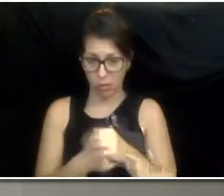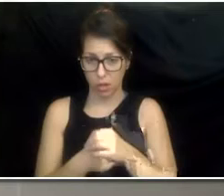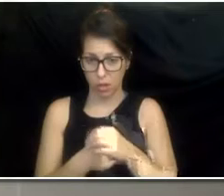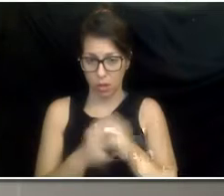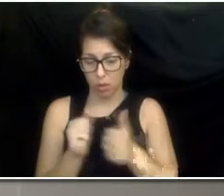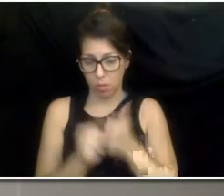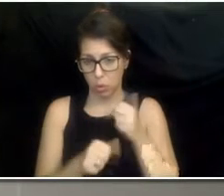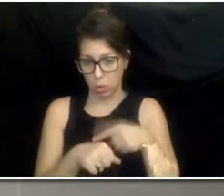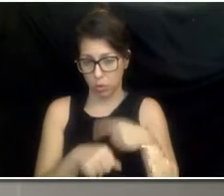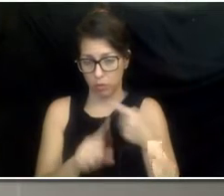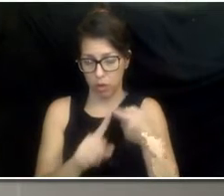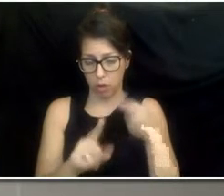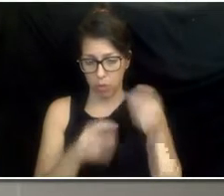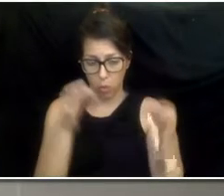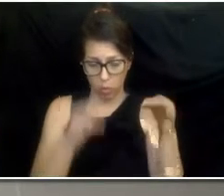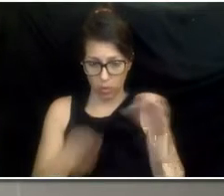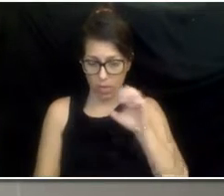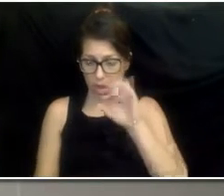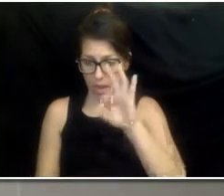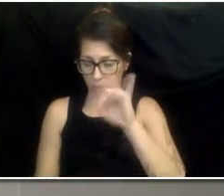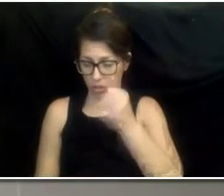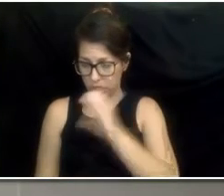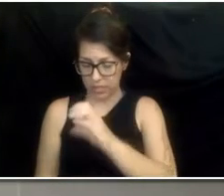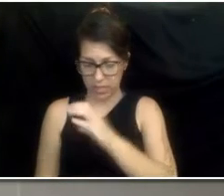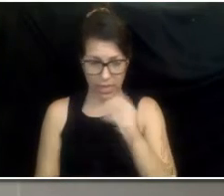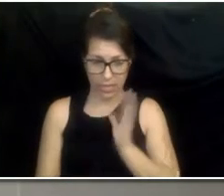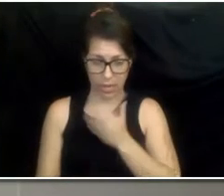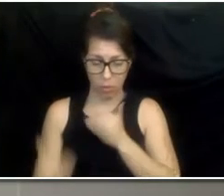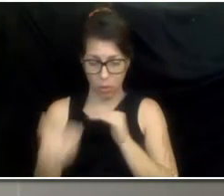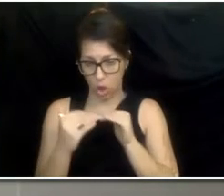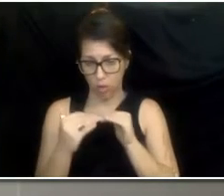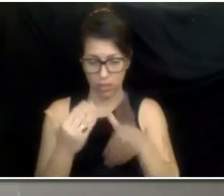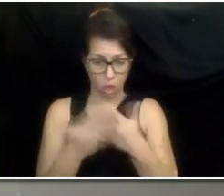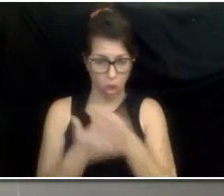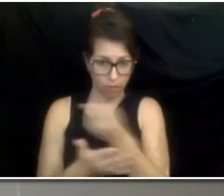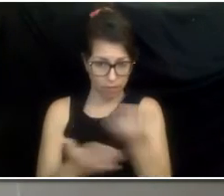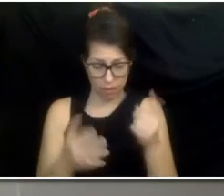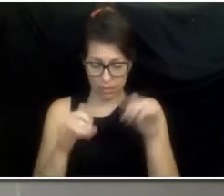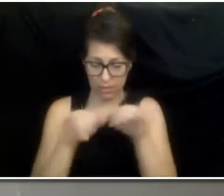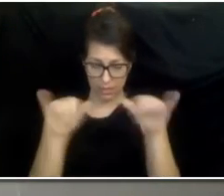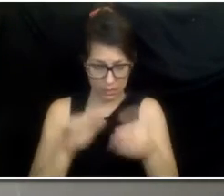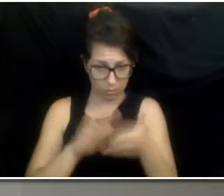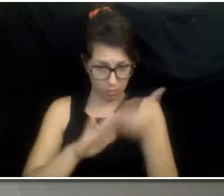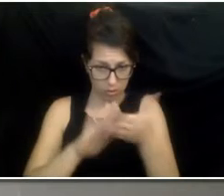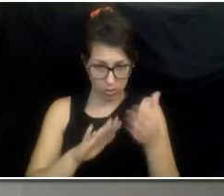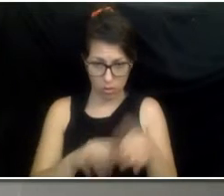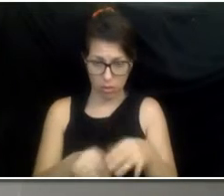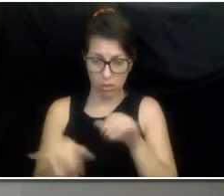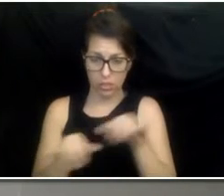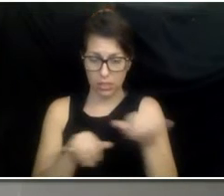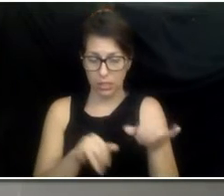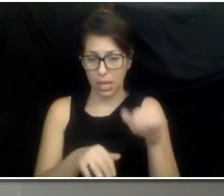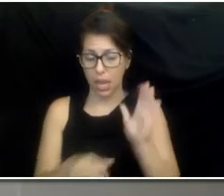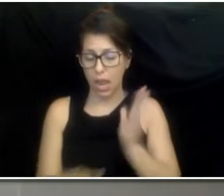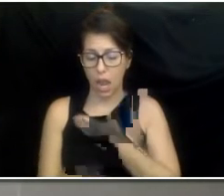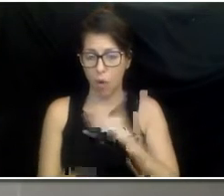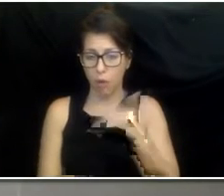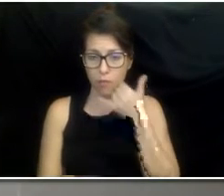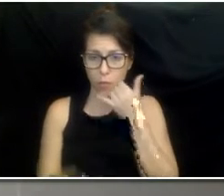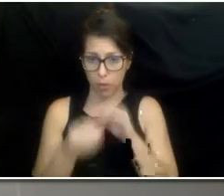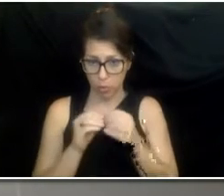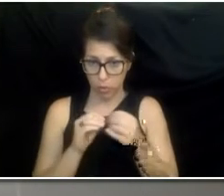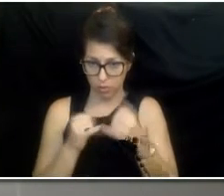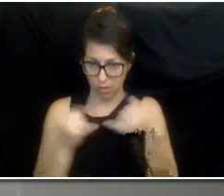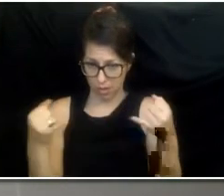information in my submitted written testimony I wanted to say that first of all um as people have talked about many of